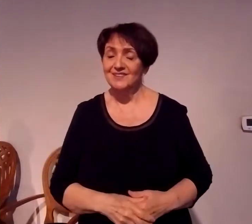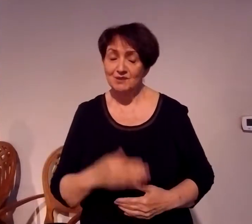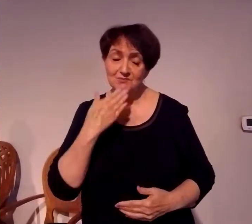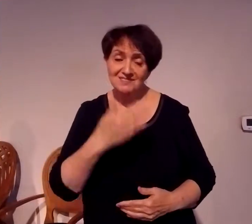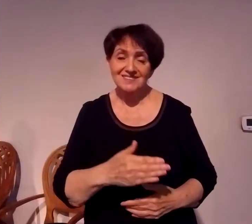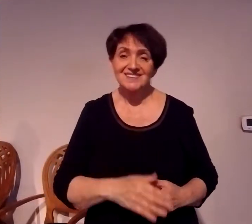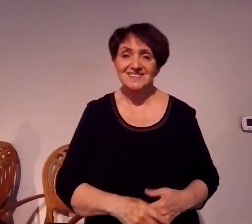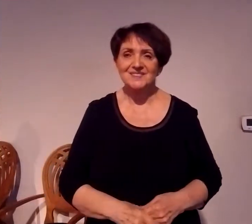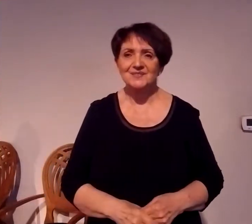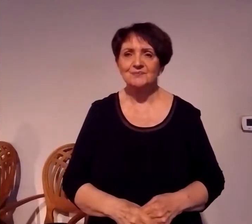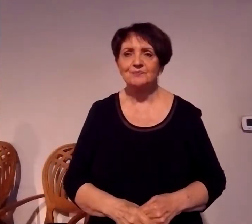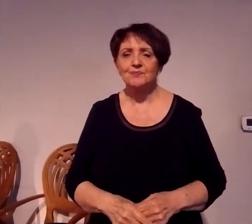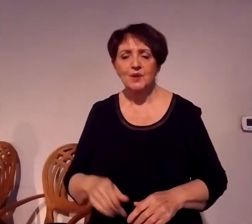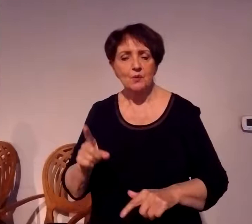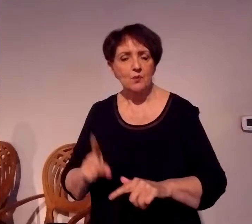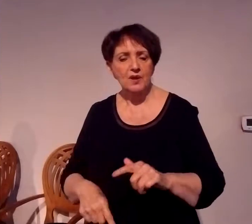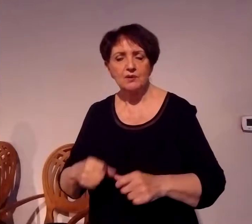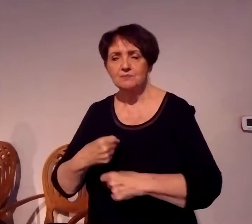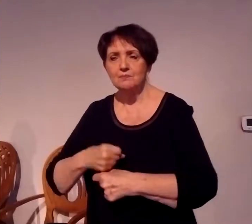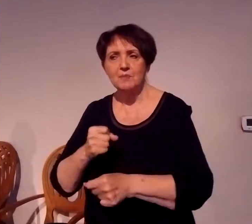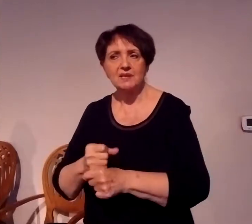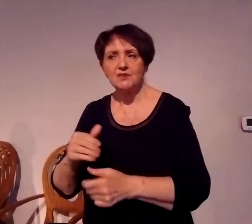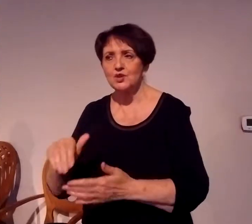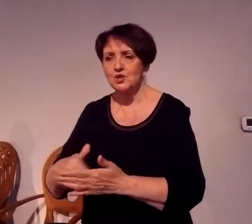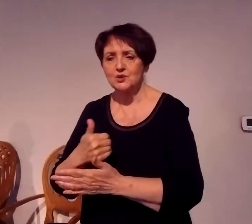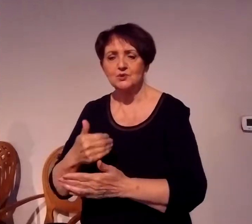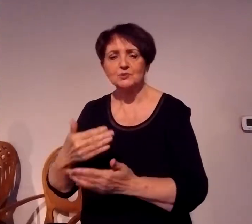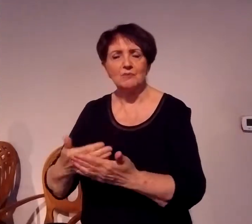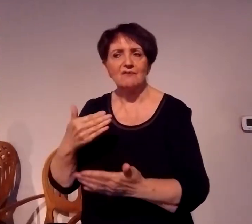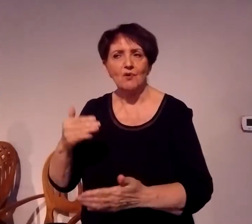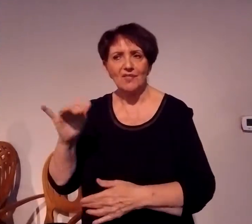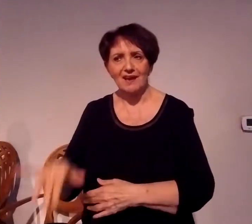Because we couldn't make the news before that.